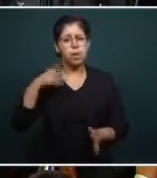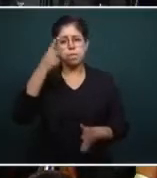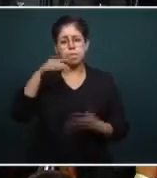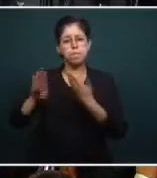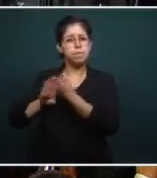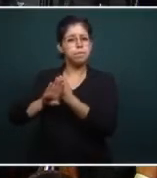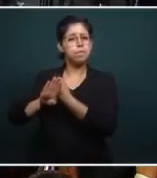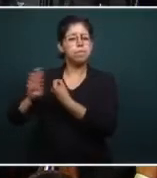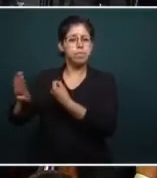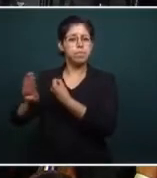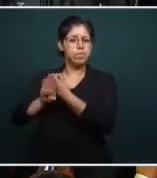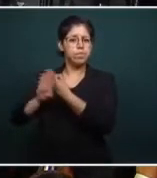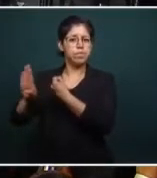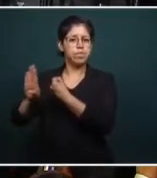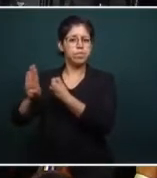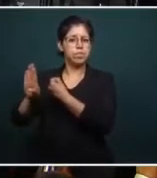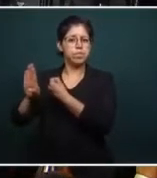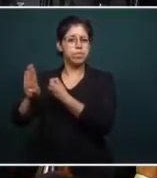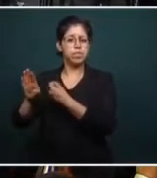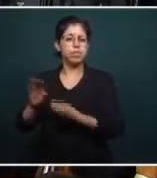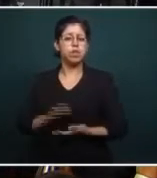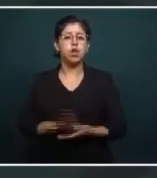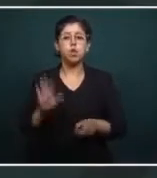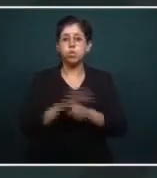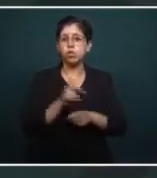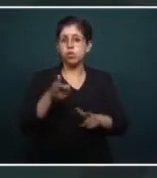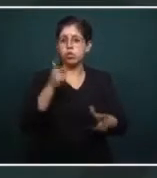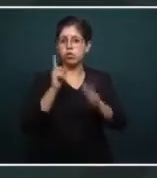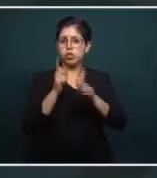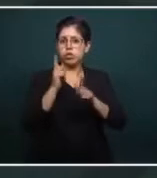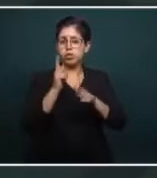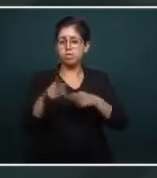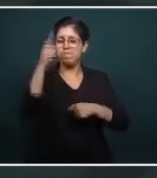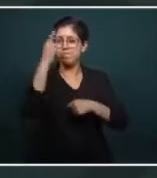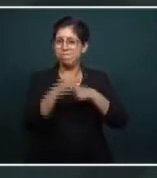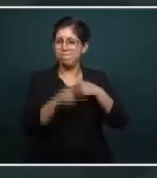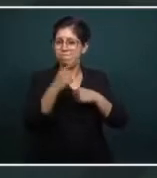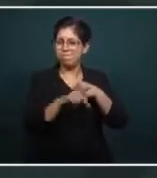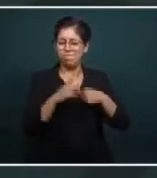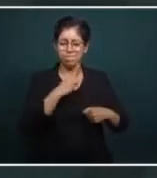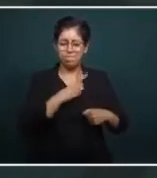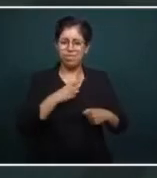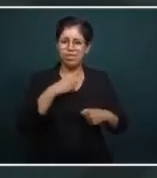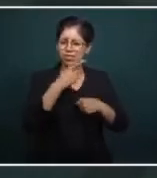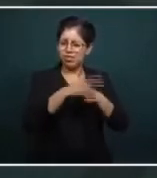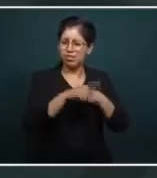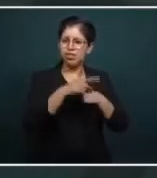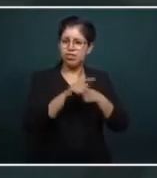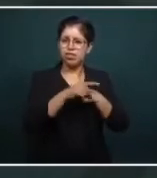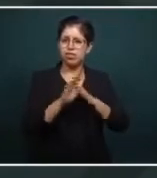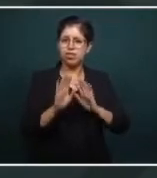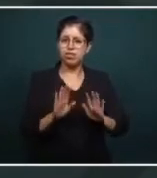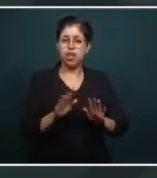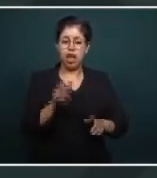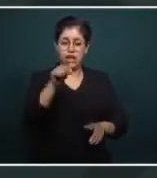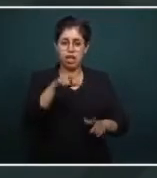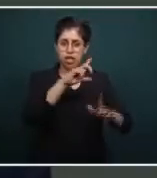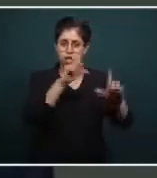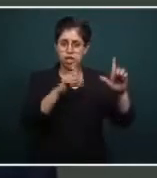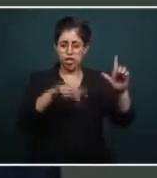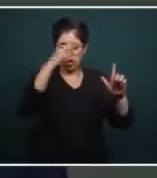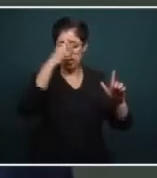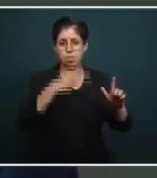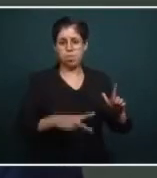effort, especial special por effort, el daño que causan due to las the armas problems that are en nuestro damages país,